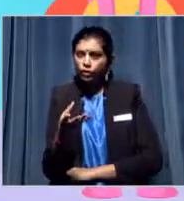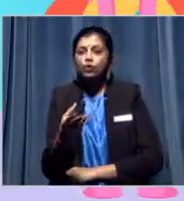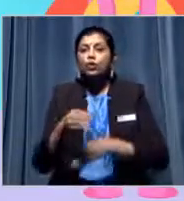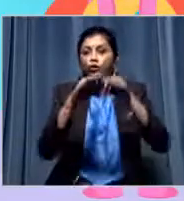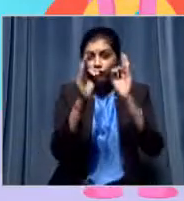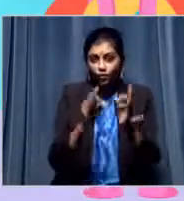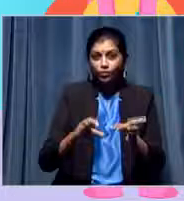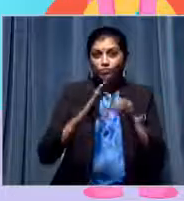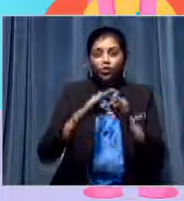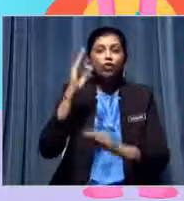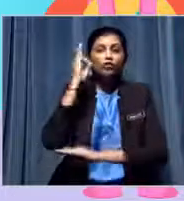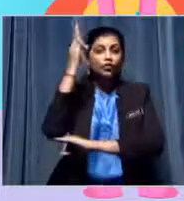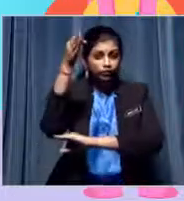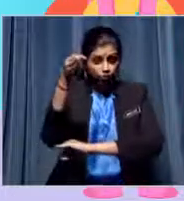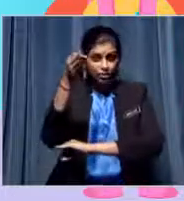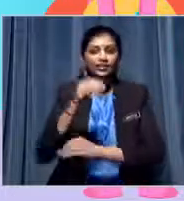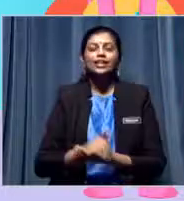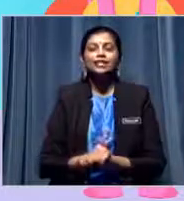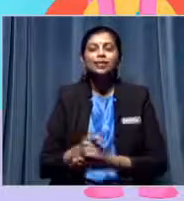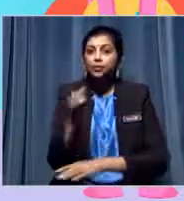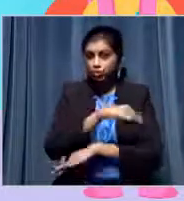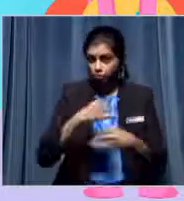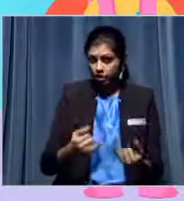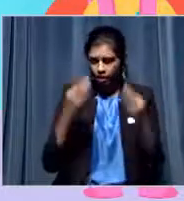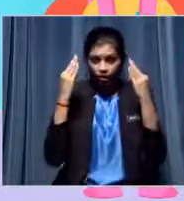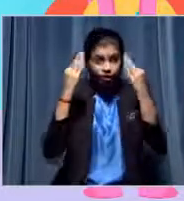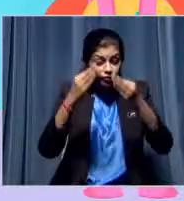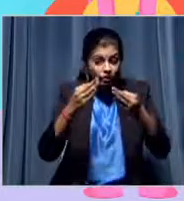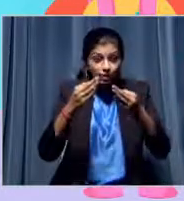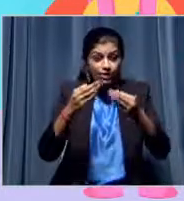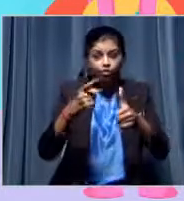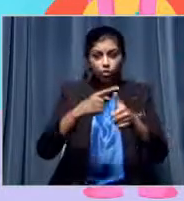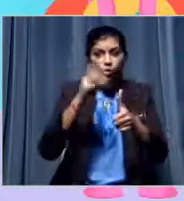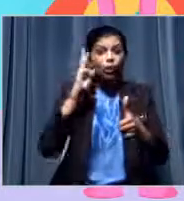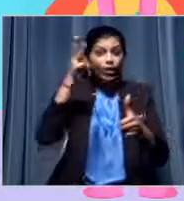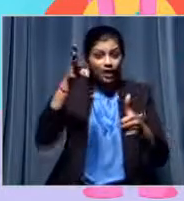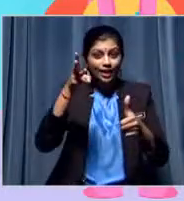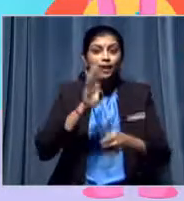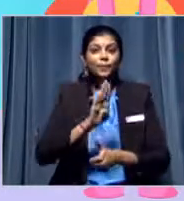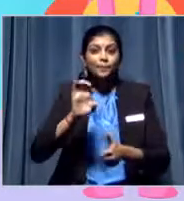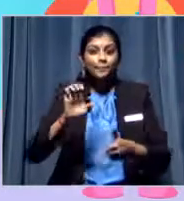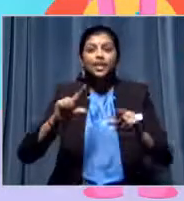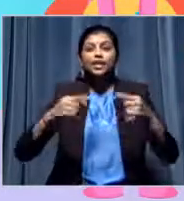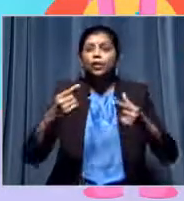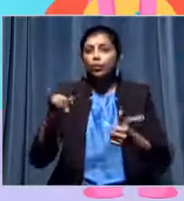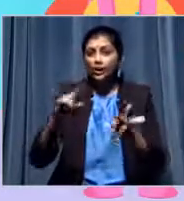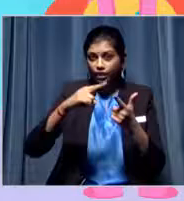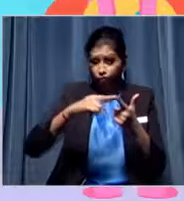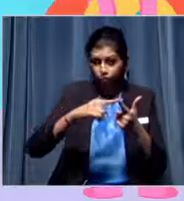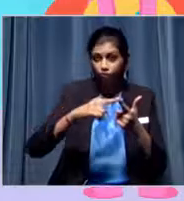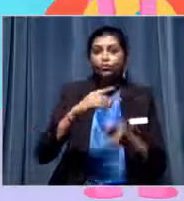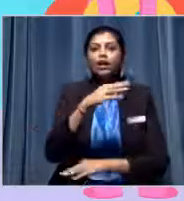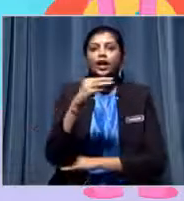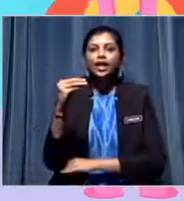but in this lesson, I'm going to focus only on will, be going to, and future